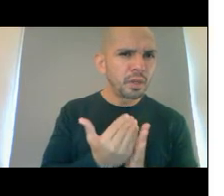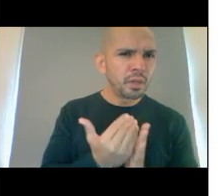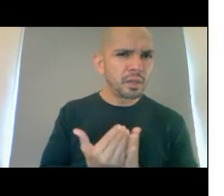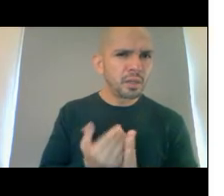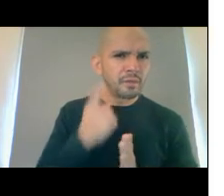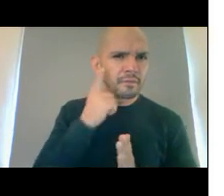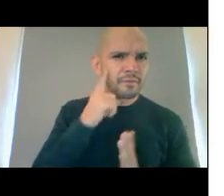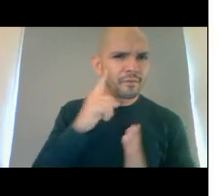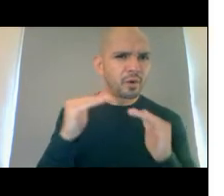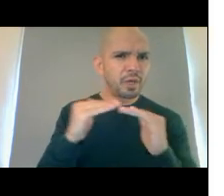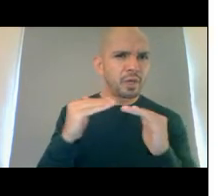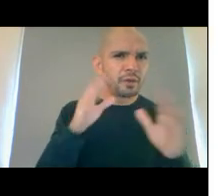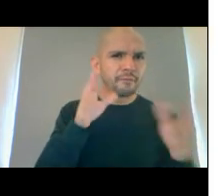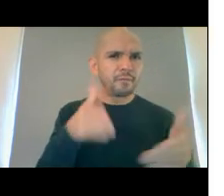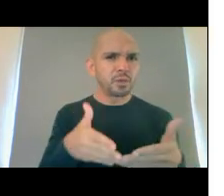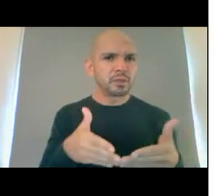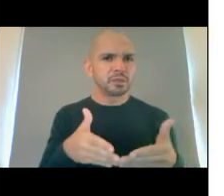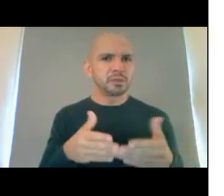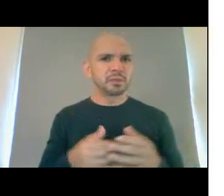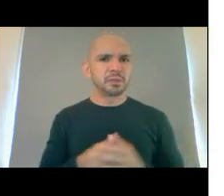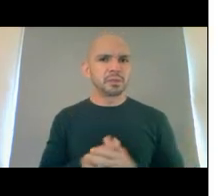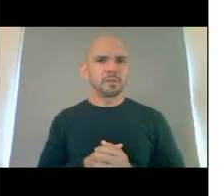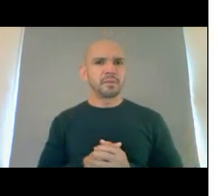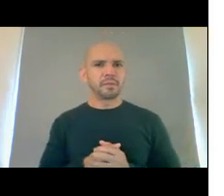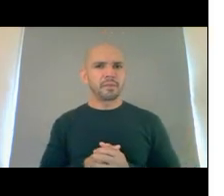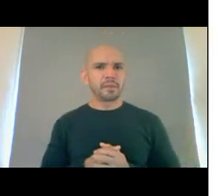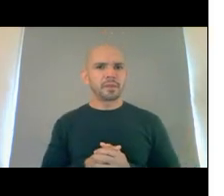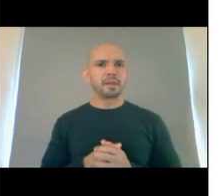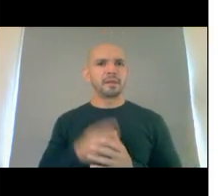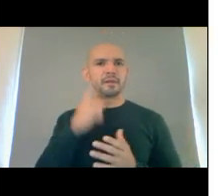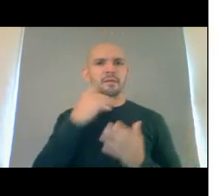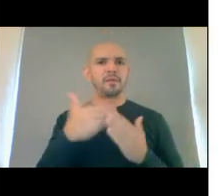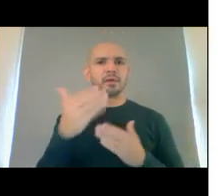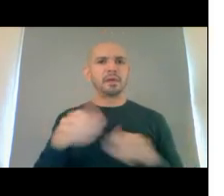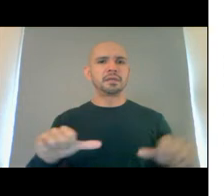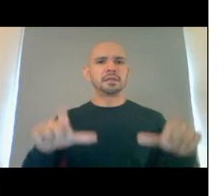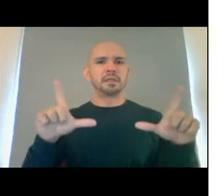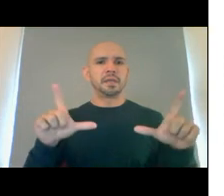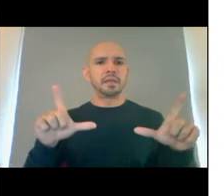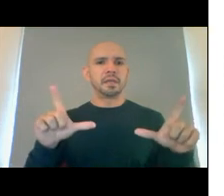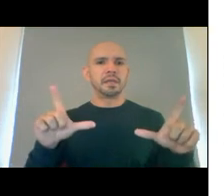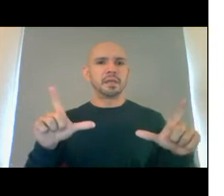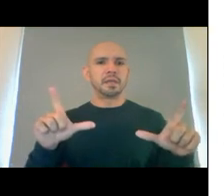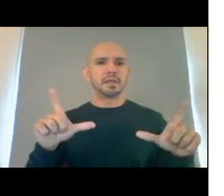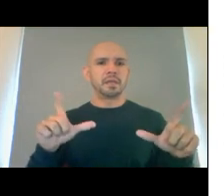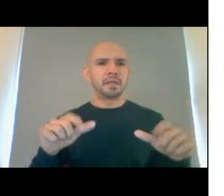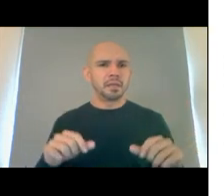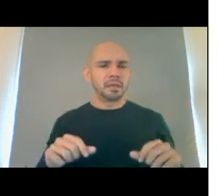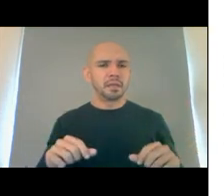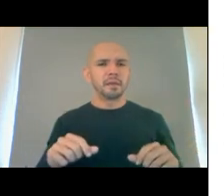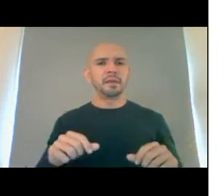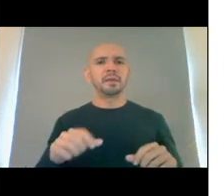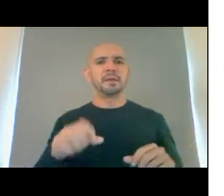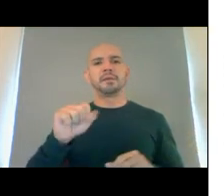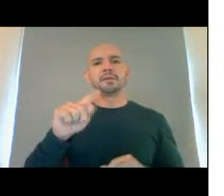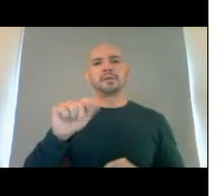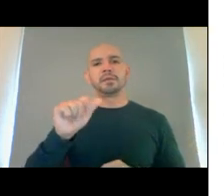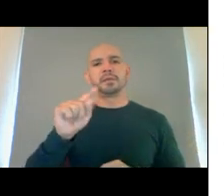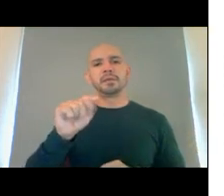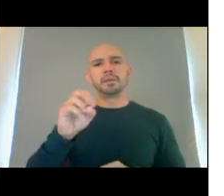focus um on the next slide after this um the statutory requirements of the program